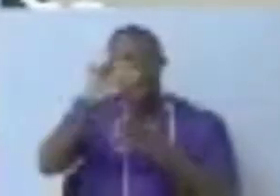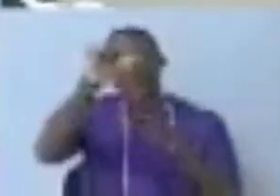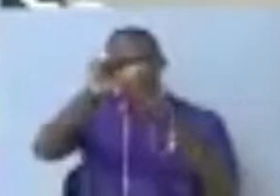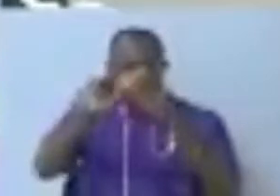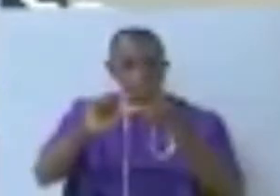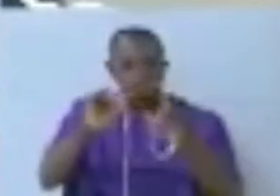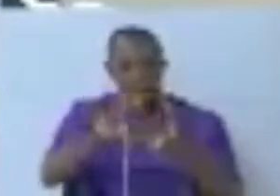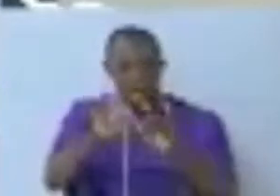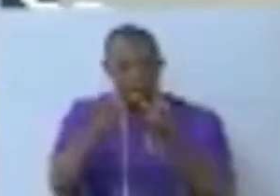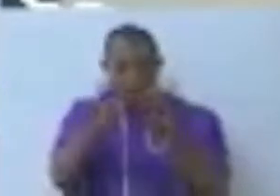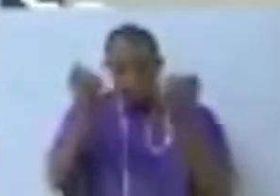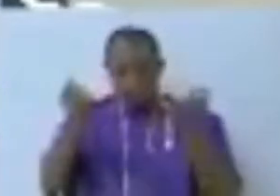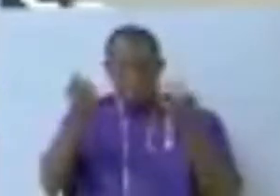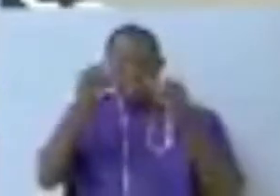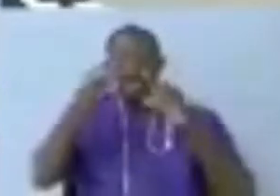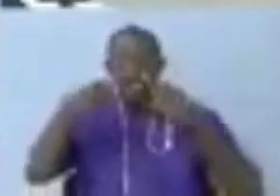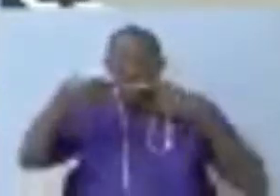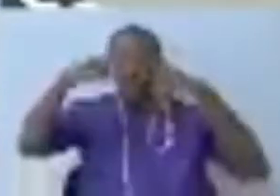No,